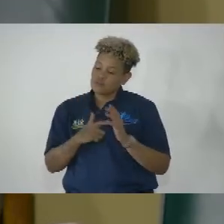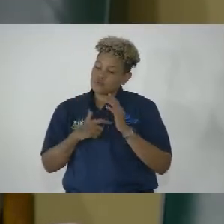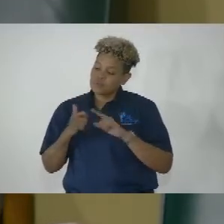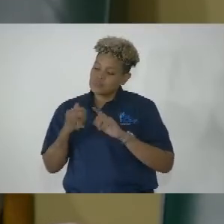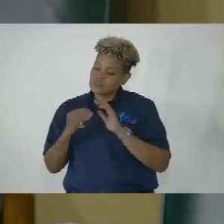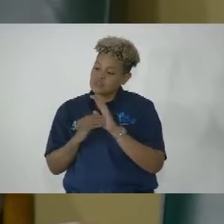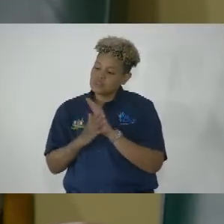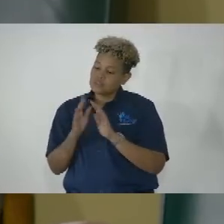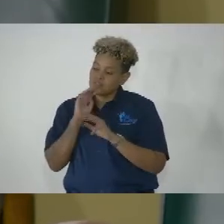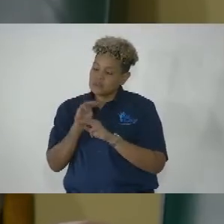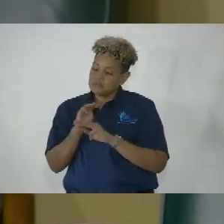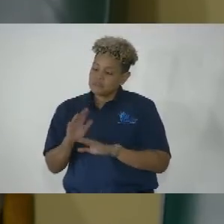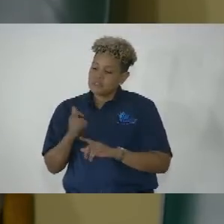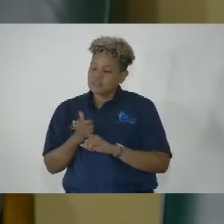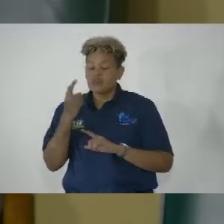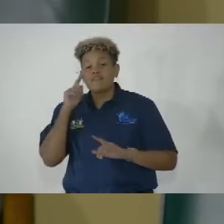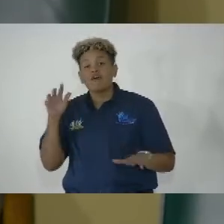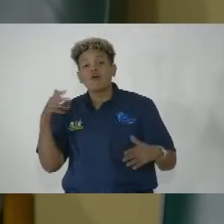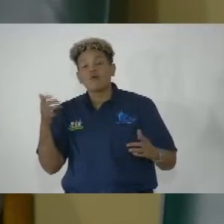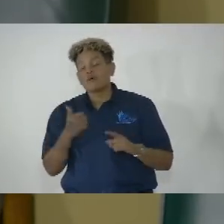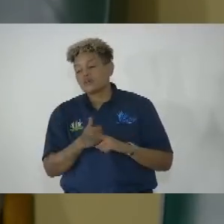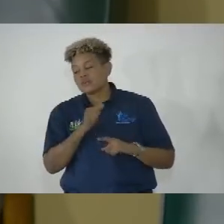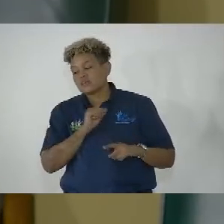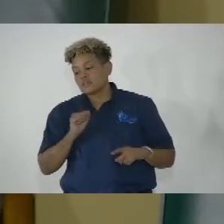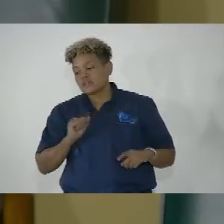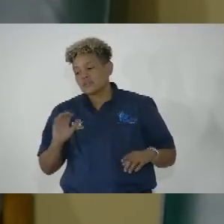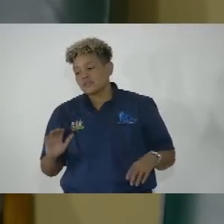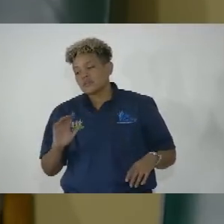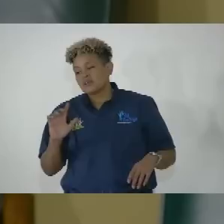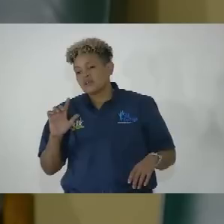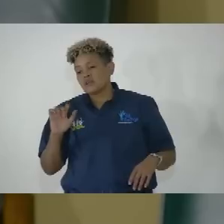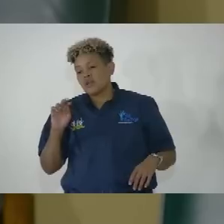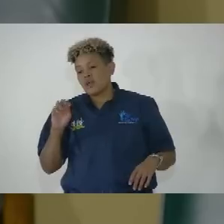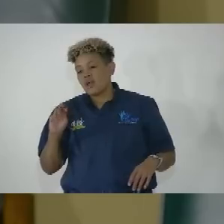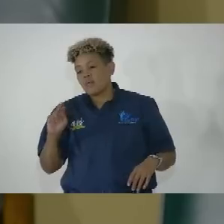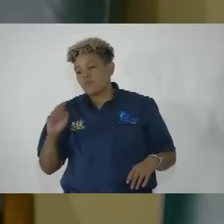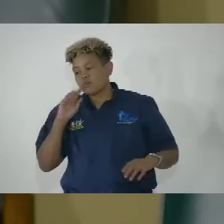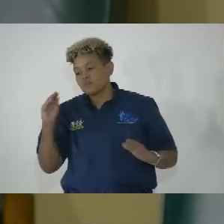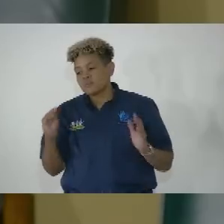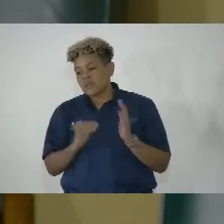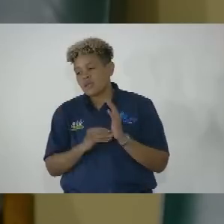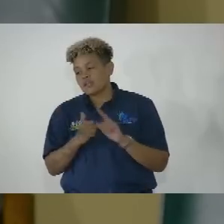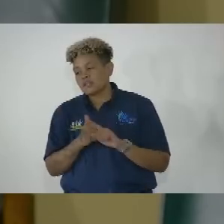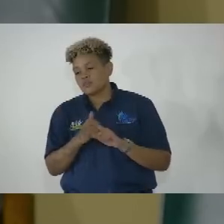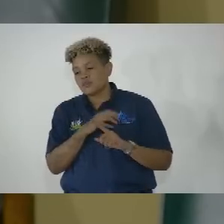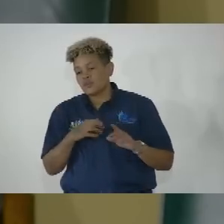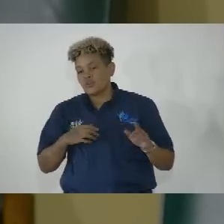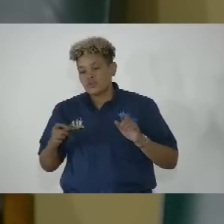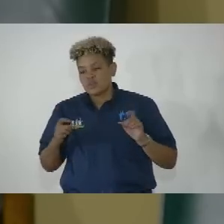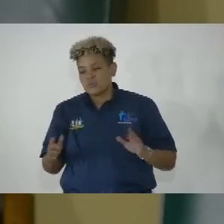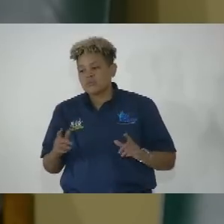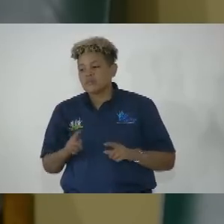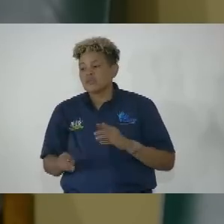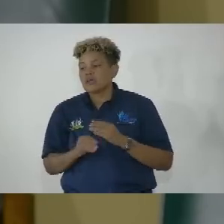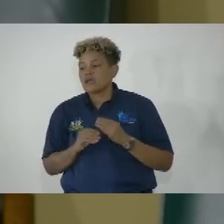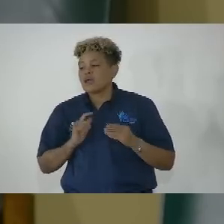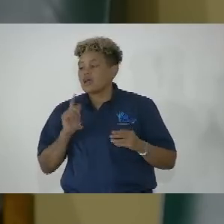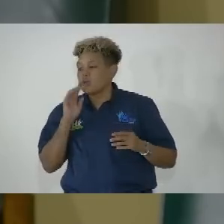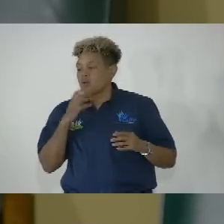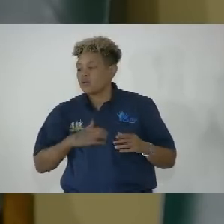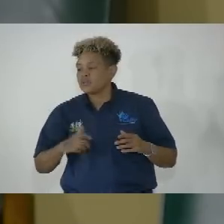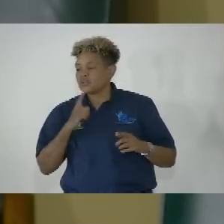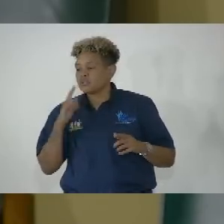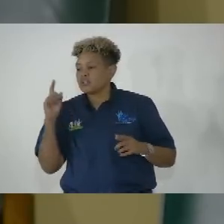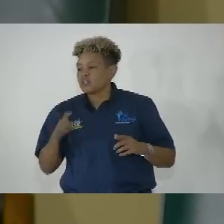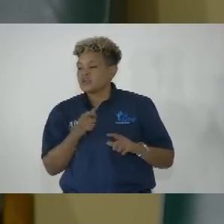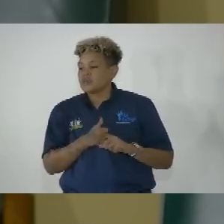of the Minister for Senator Longmore to be added to the committee, and I therefore wish to